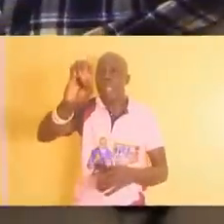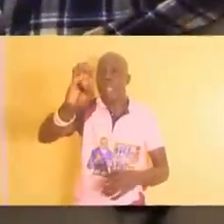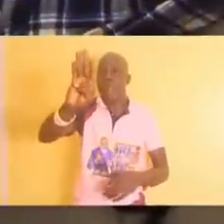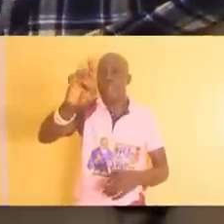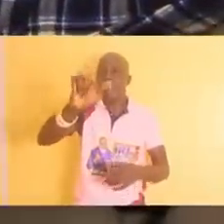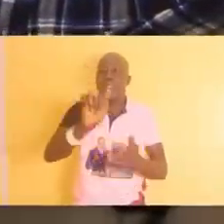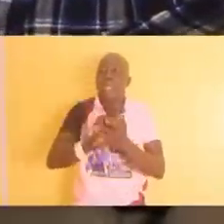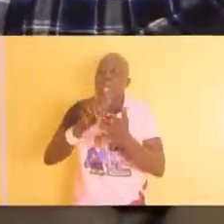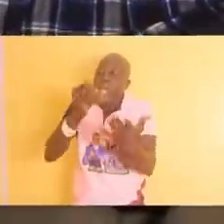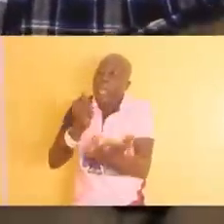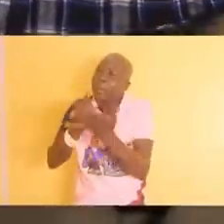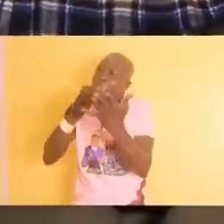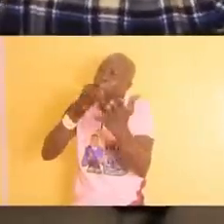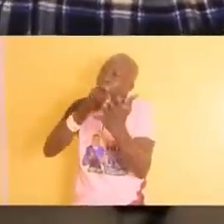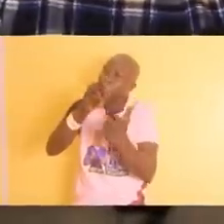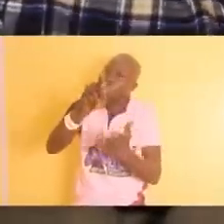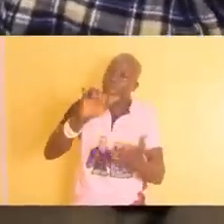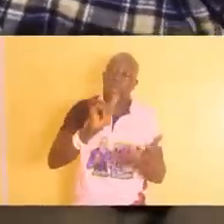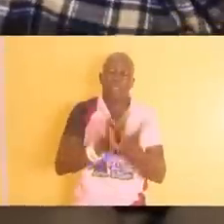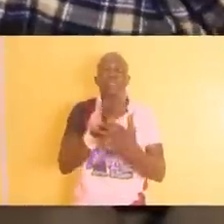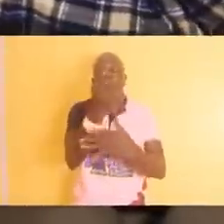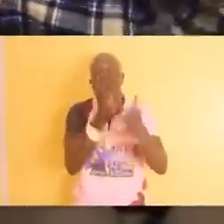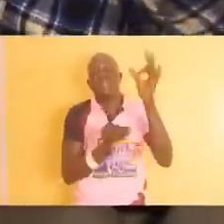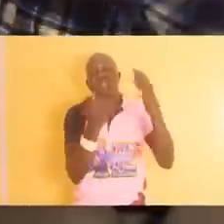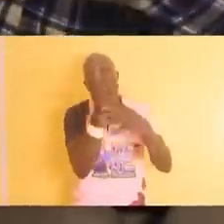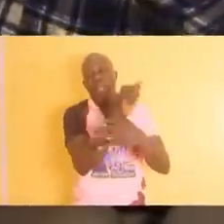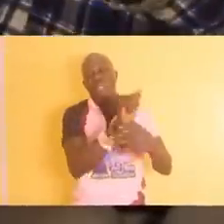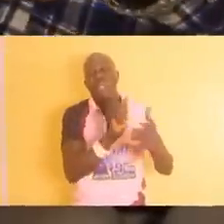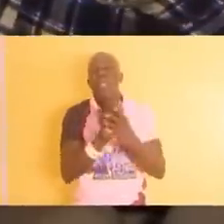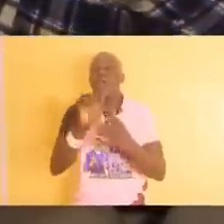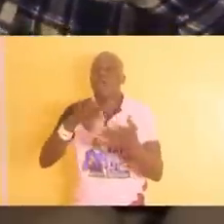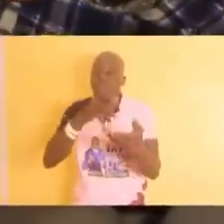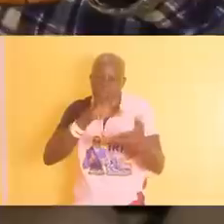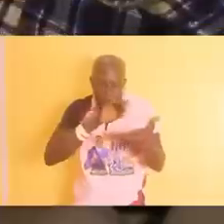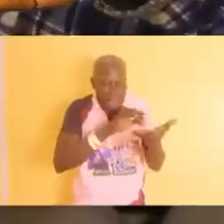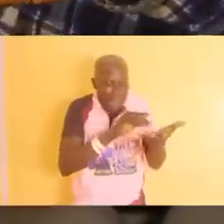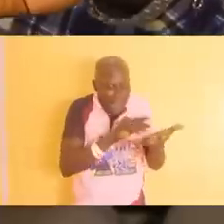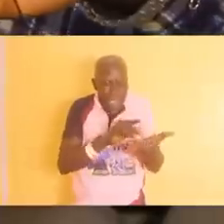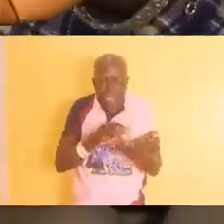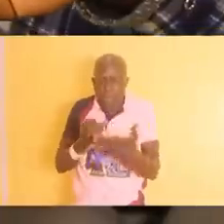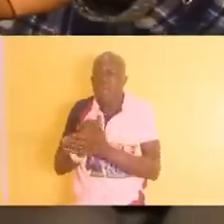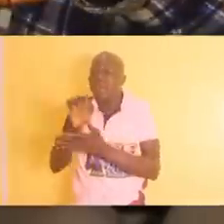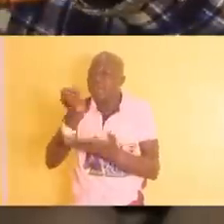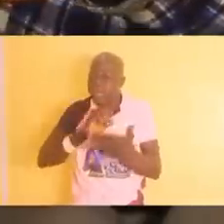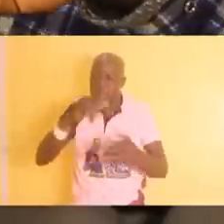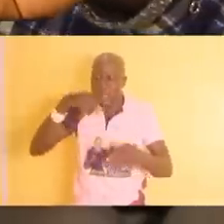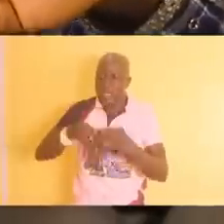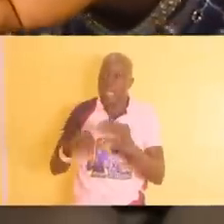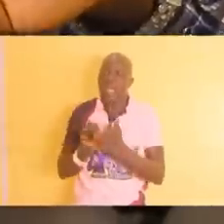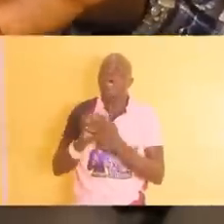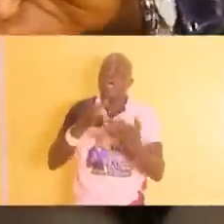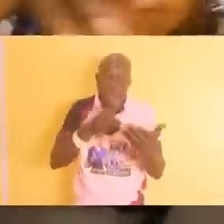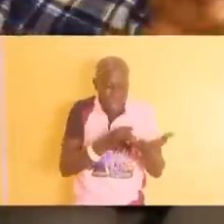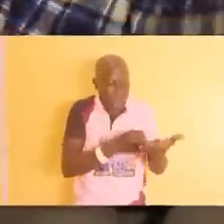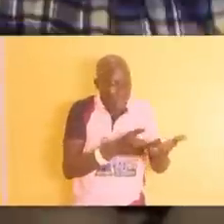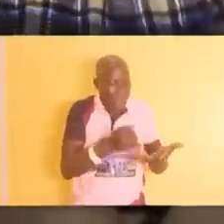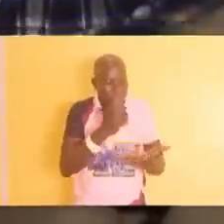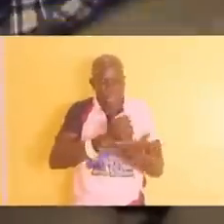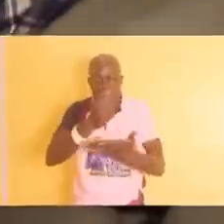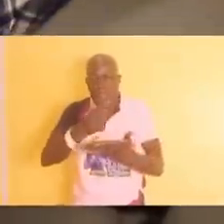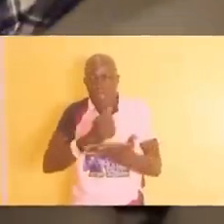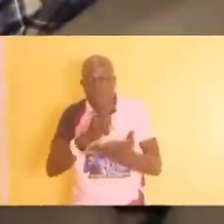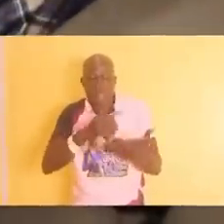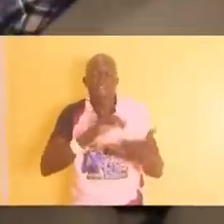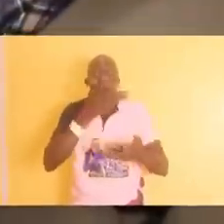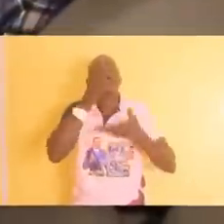I'm going pay it all once you share it we will type it write to them I'll be typing your